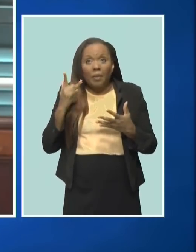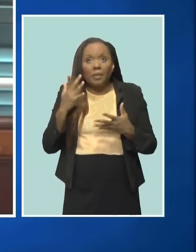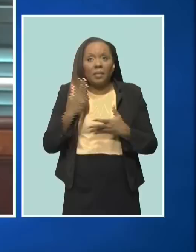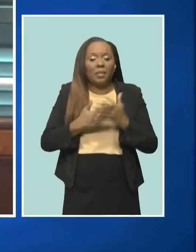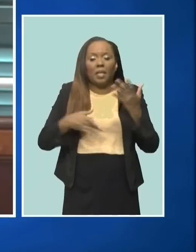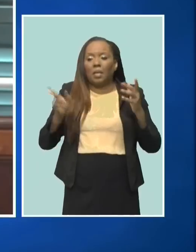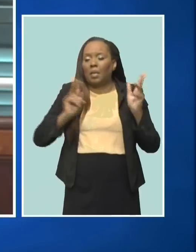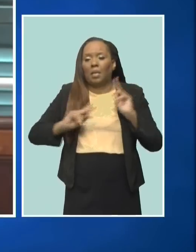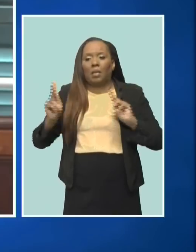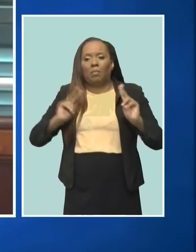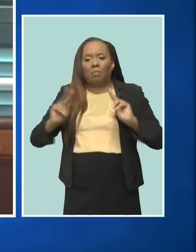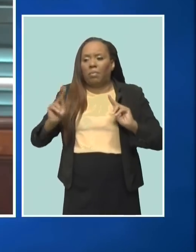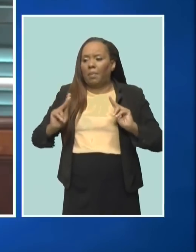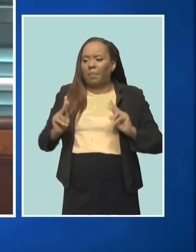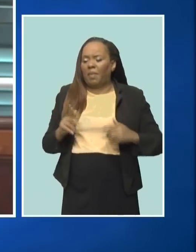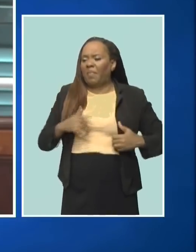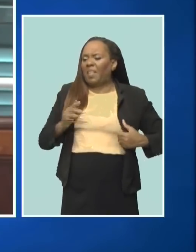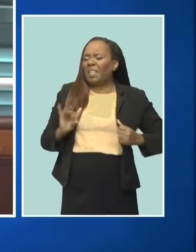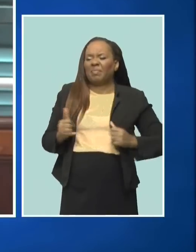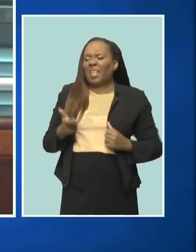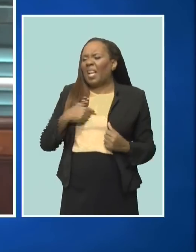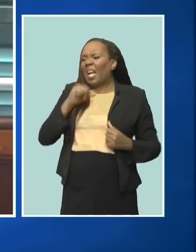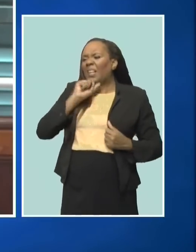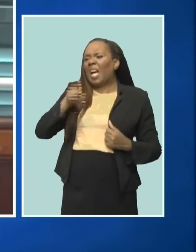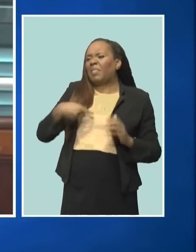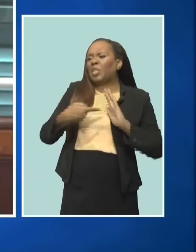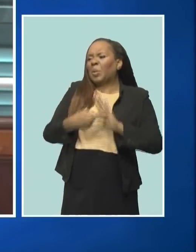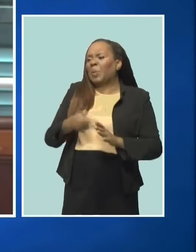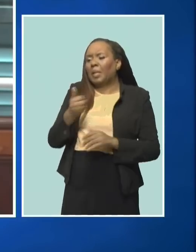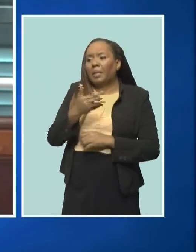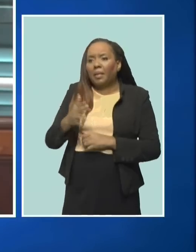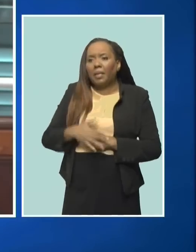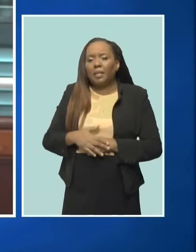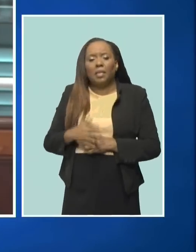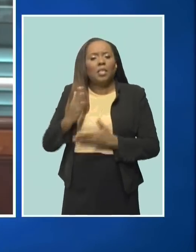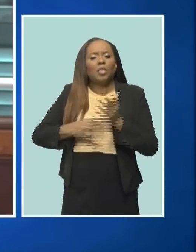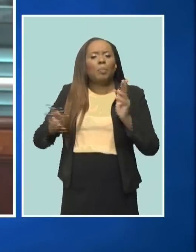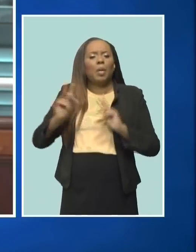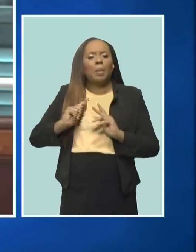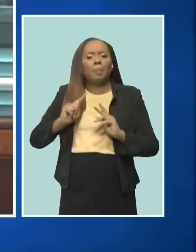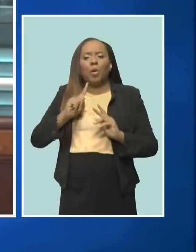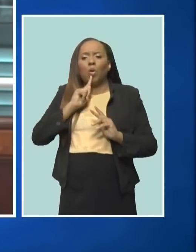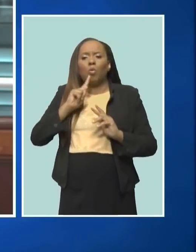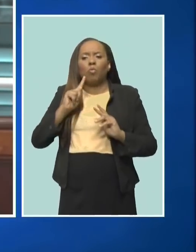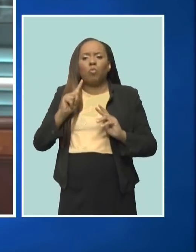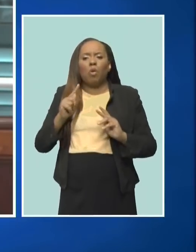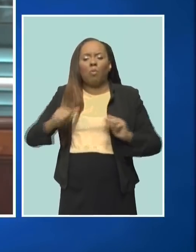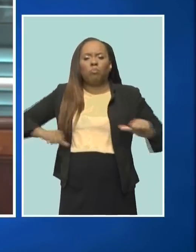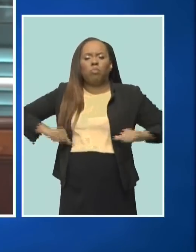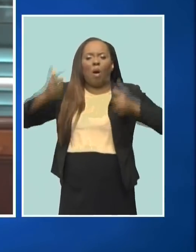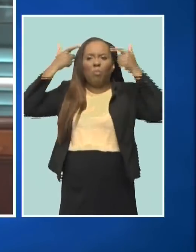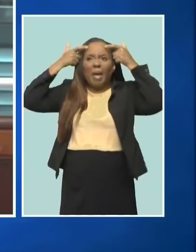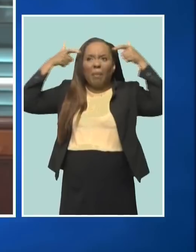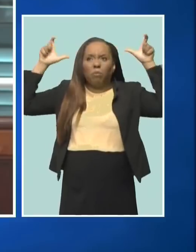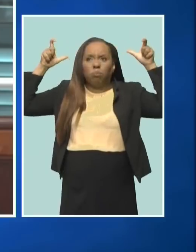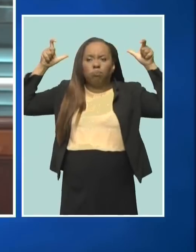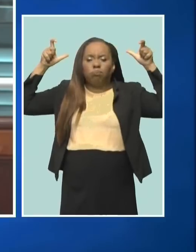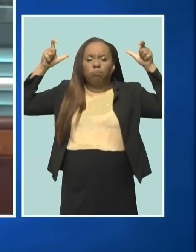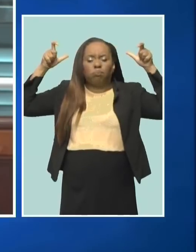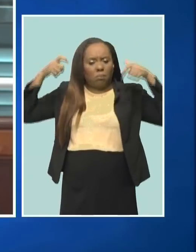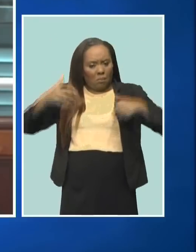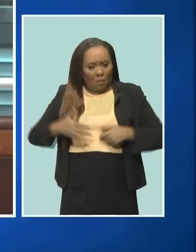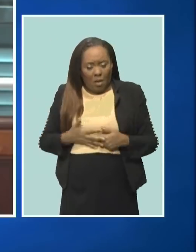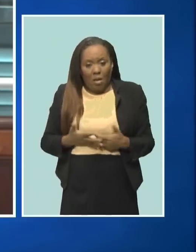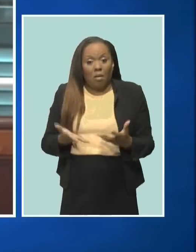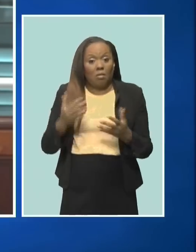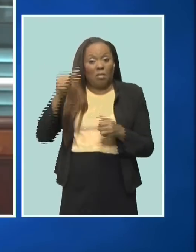large. Oh, Madam Deputy Speaker, the fact of the matter was that this administration, from its very initial